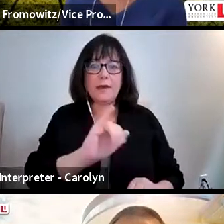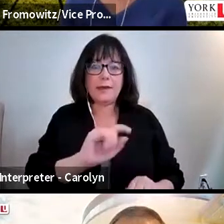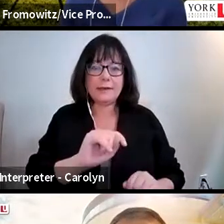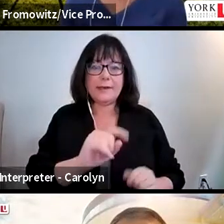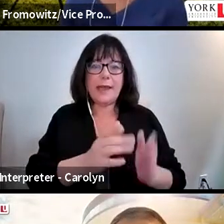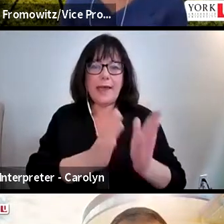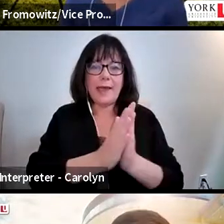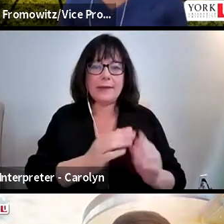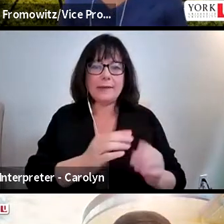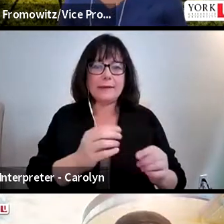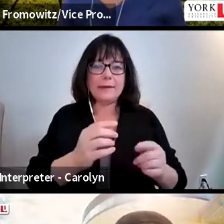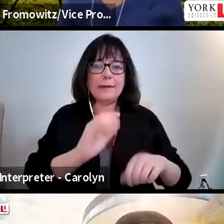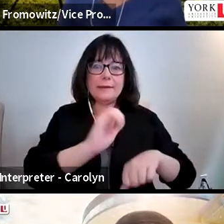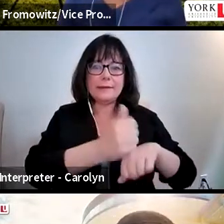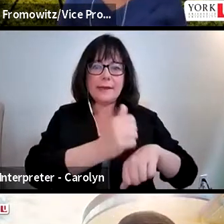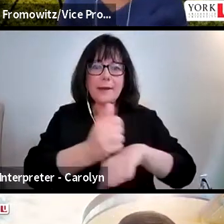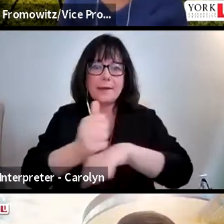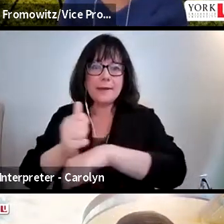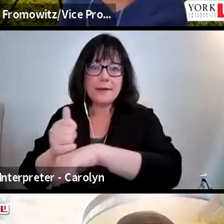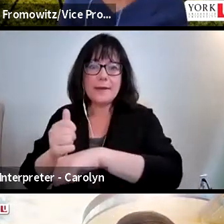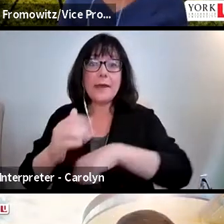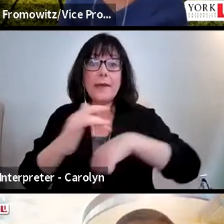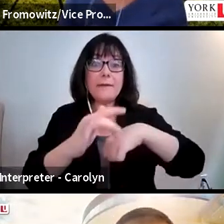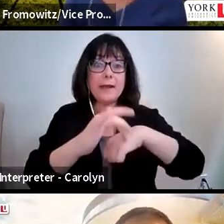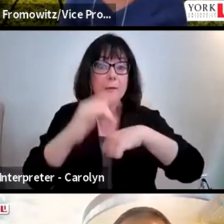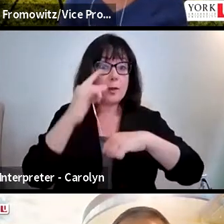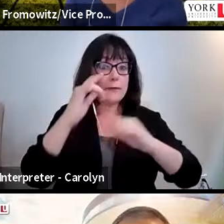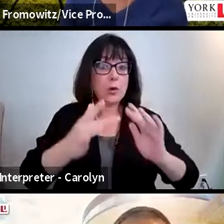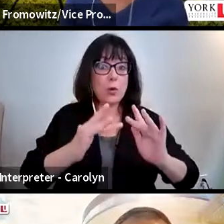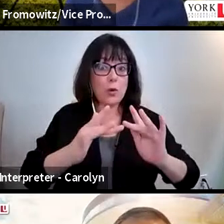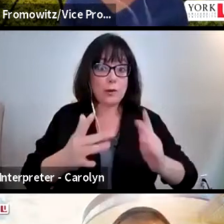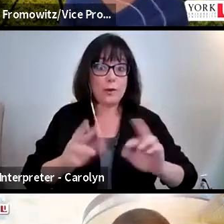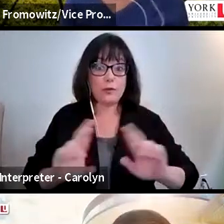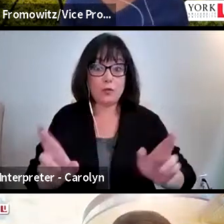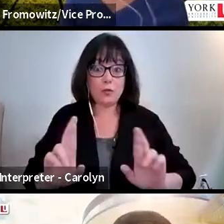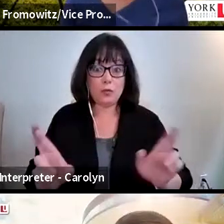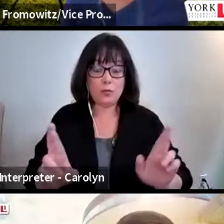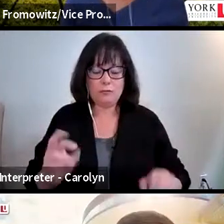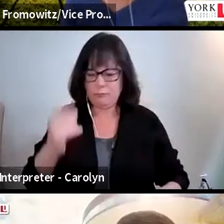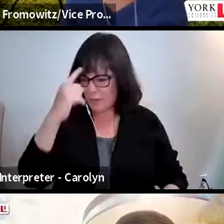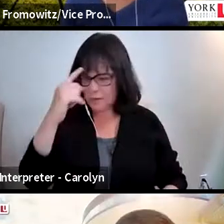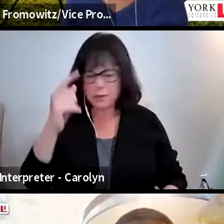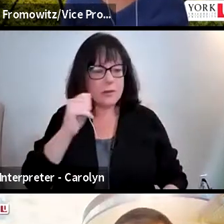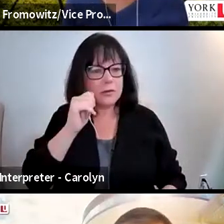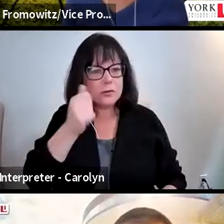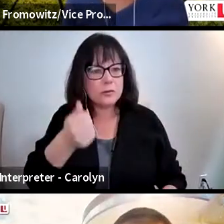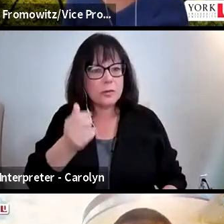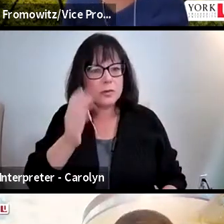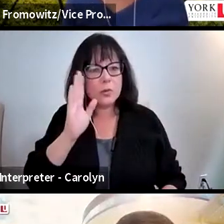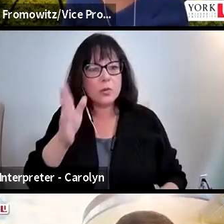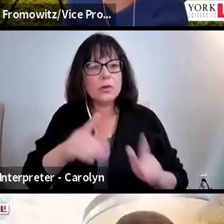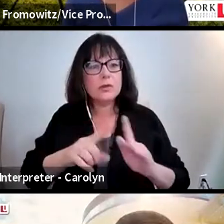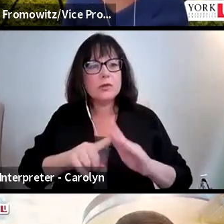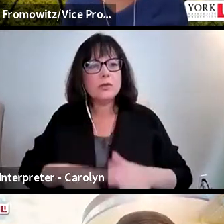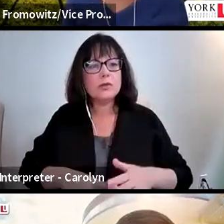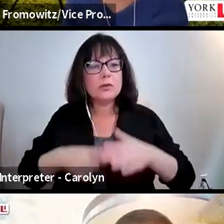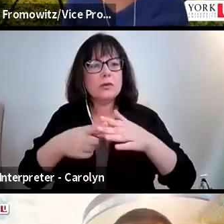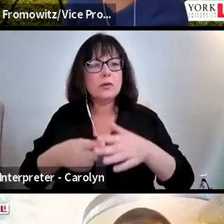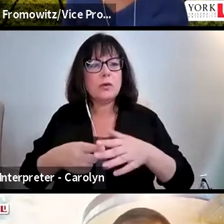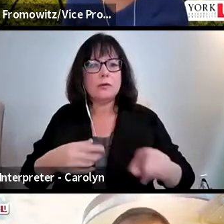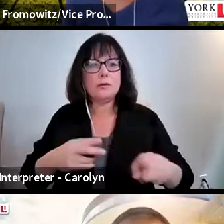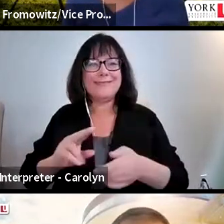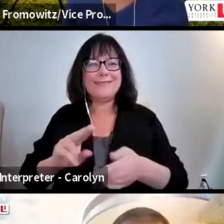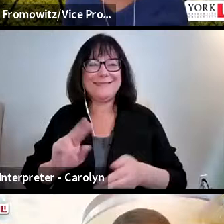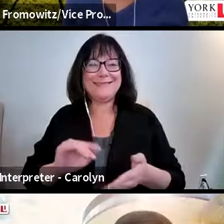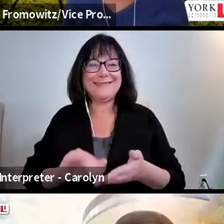online. I think tomorrow, we're now going to make live an online,